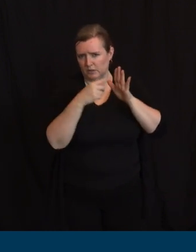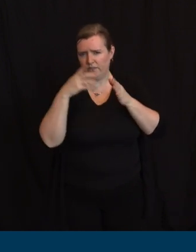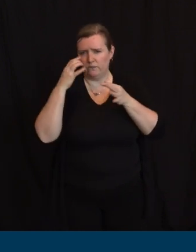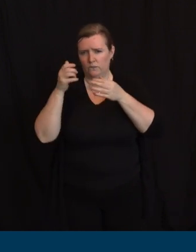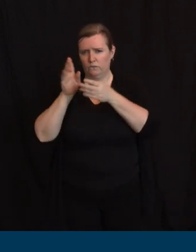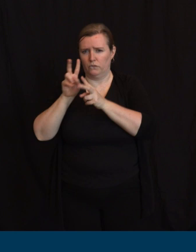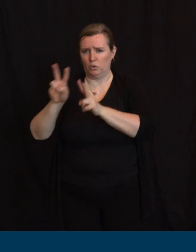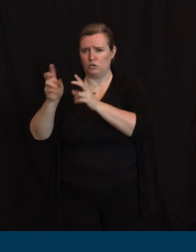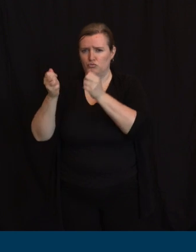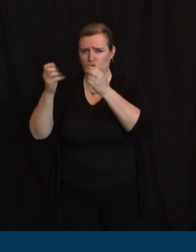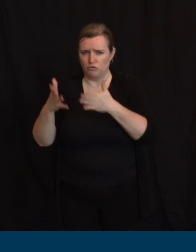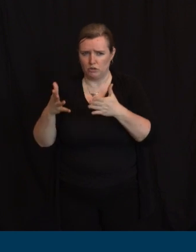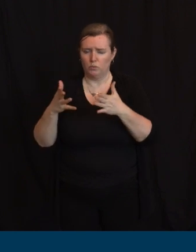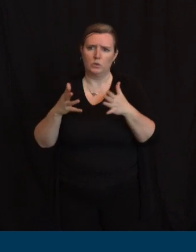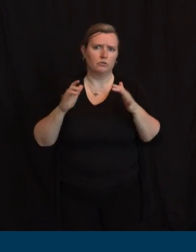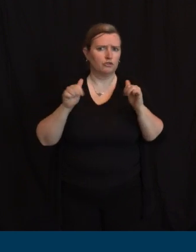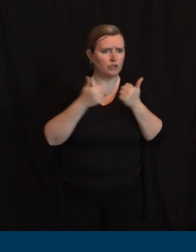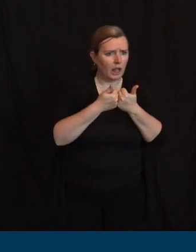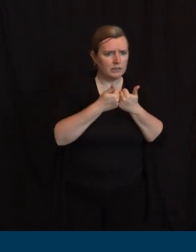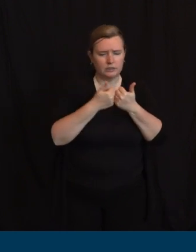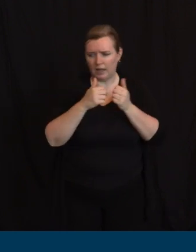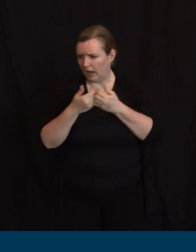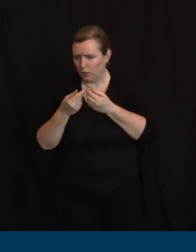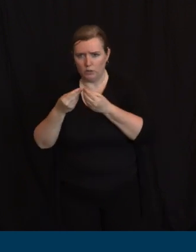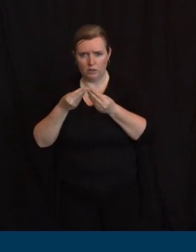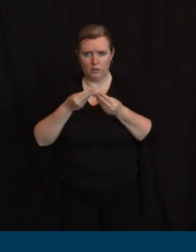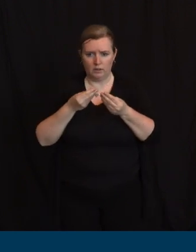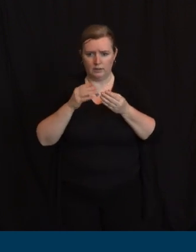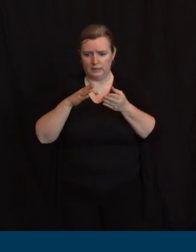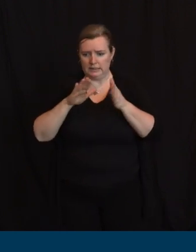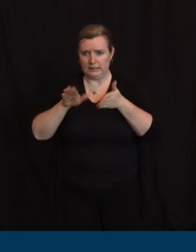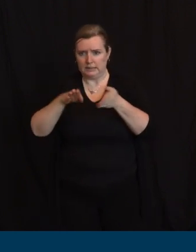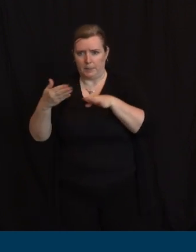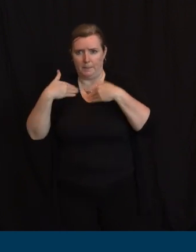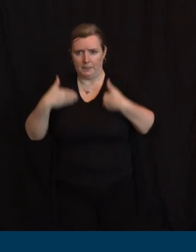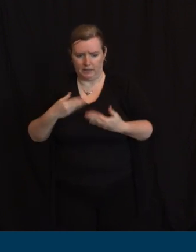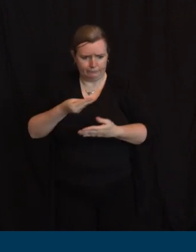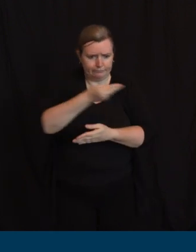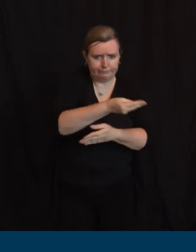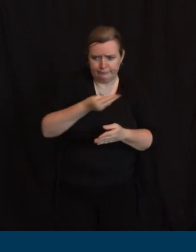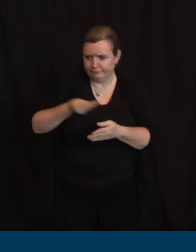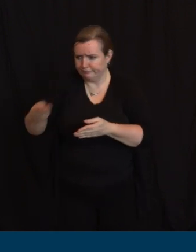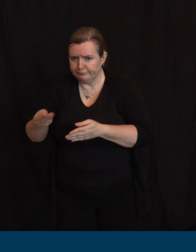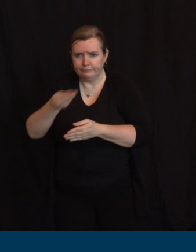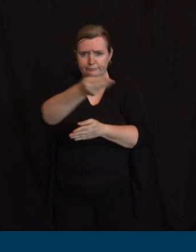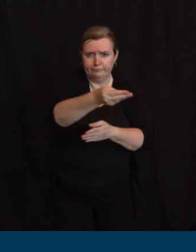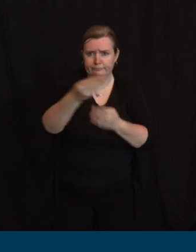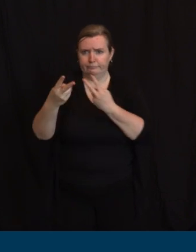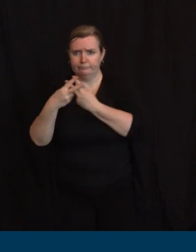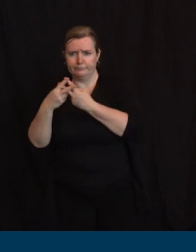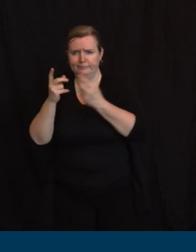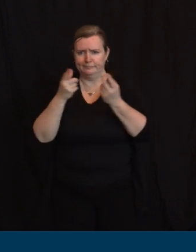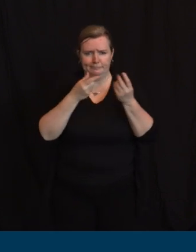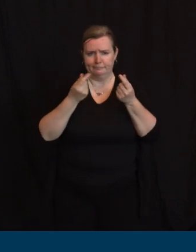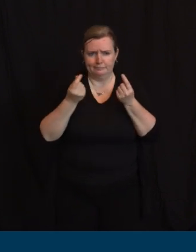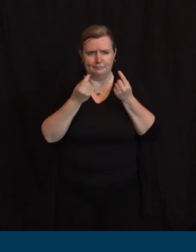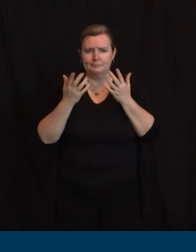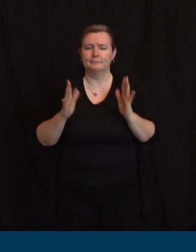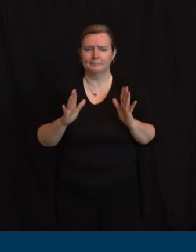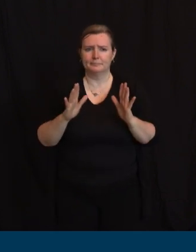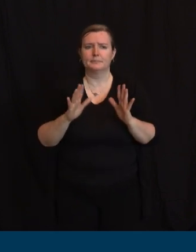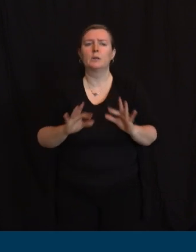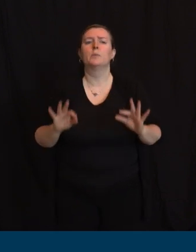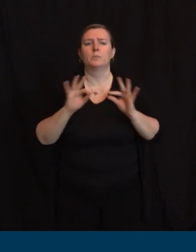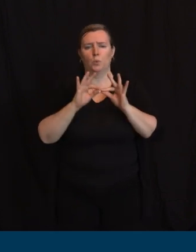sure that, one, that they're most above all respected and cared for, and 2, that they're